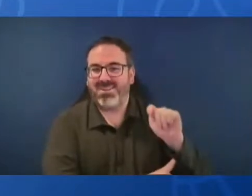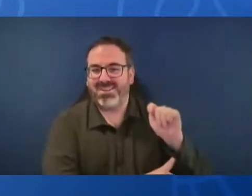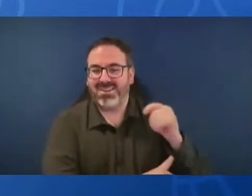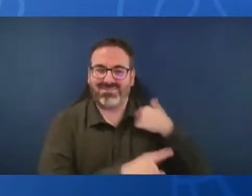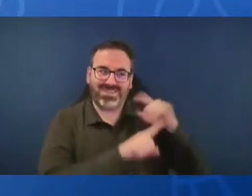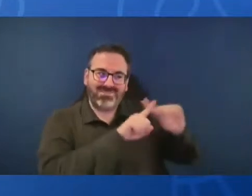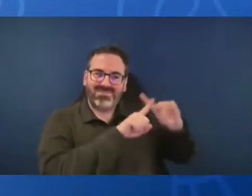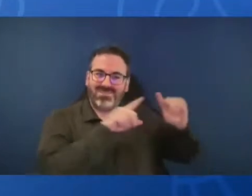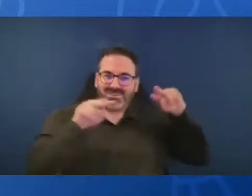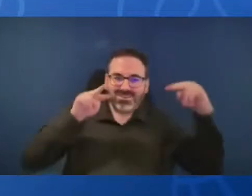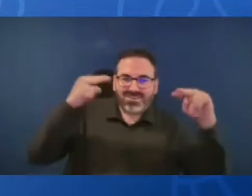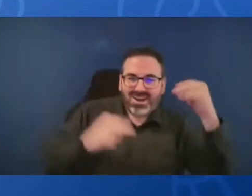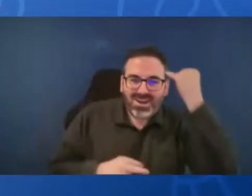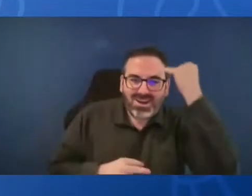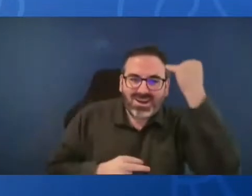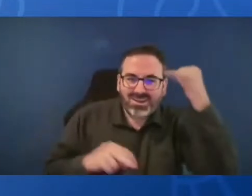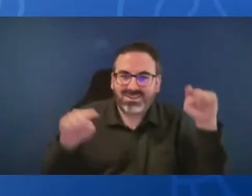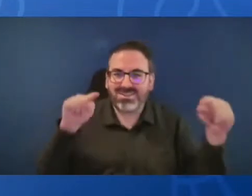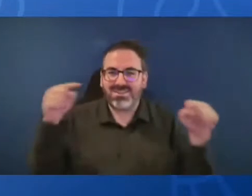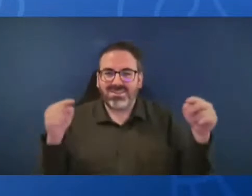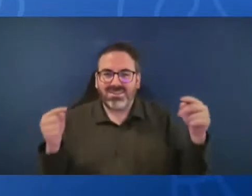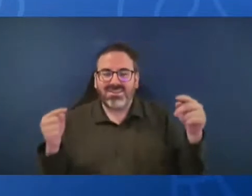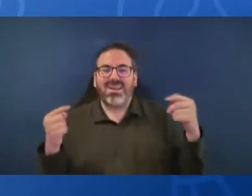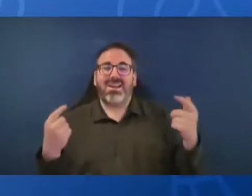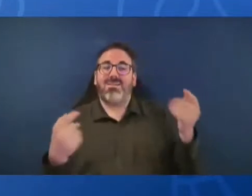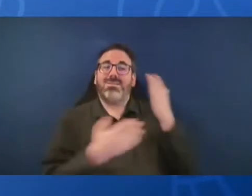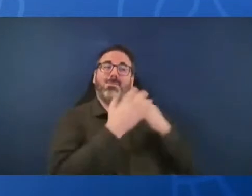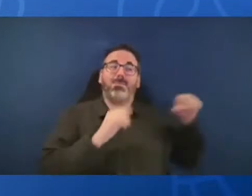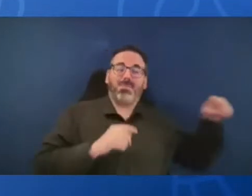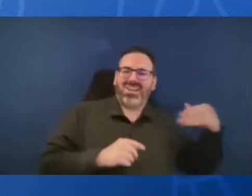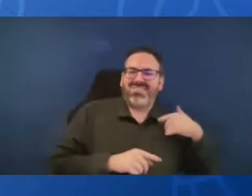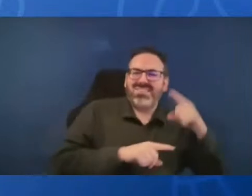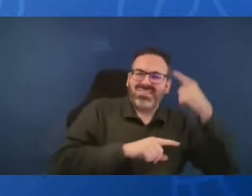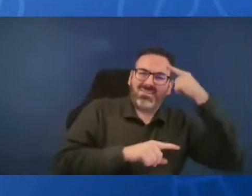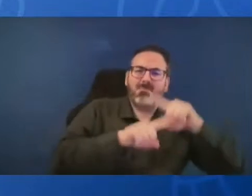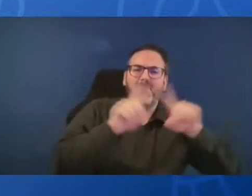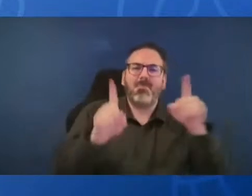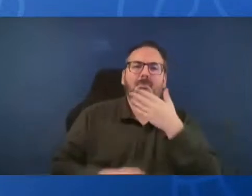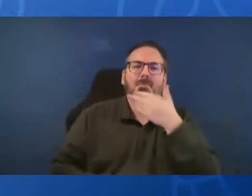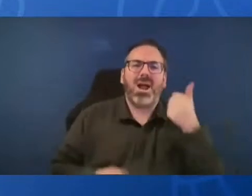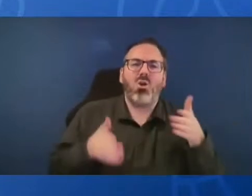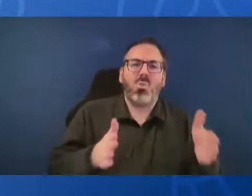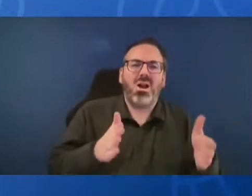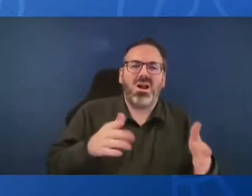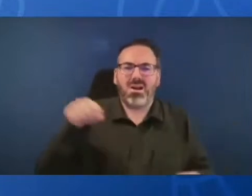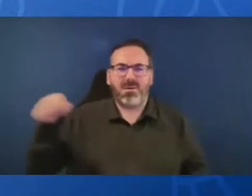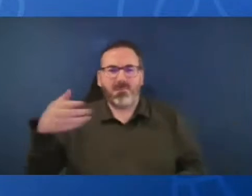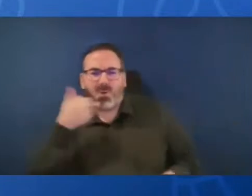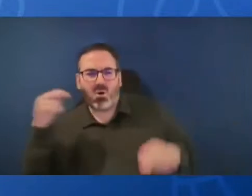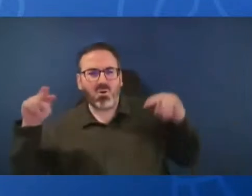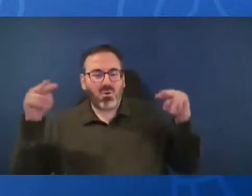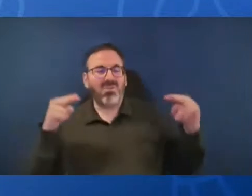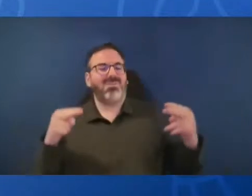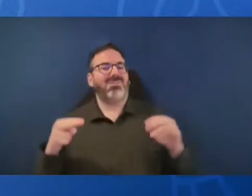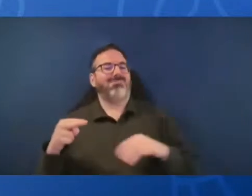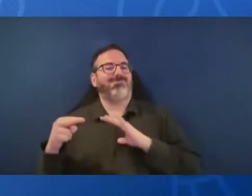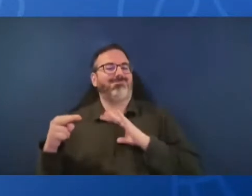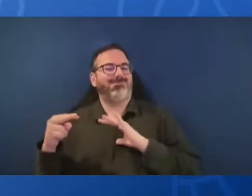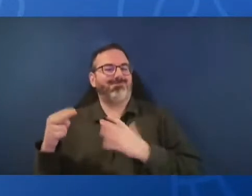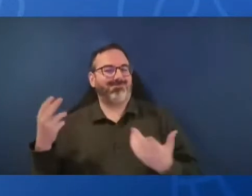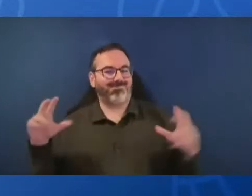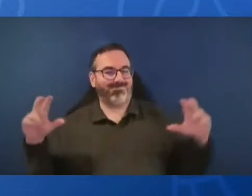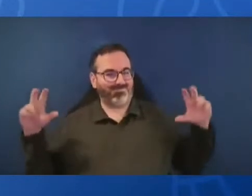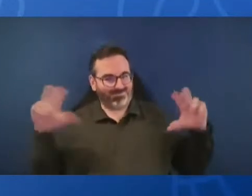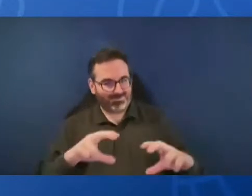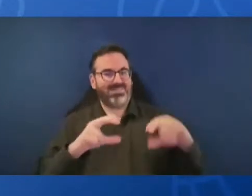have investments in the nature of the outcome. America is the strongest country in the world for a reason, all the combination of things we do,